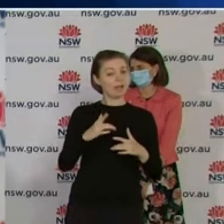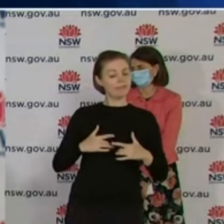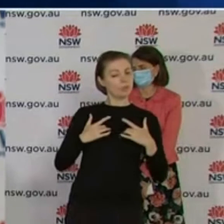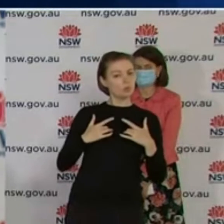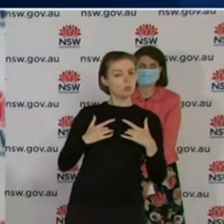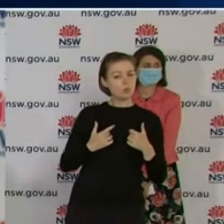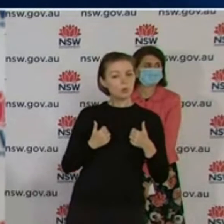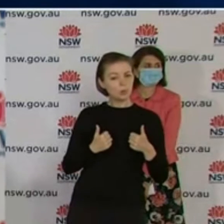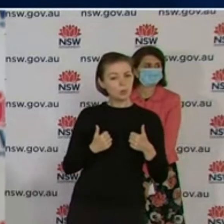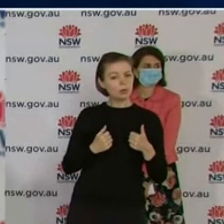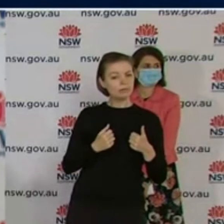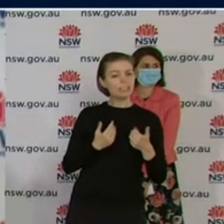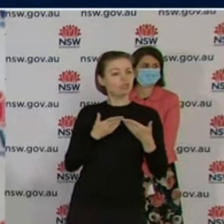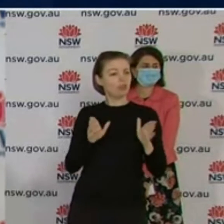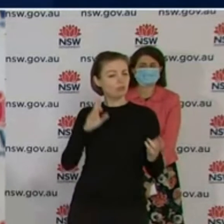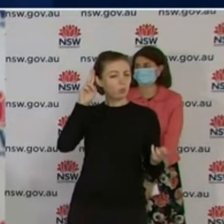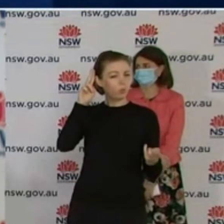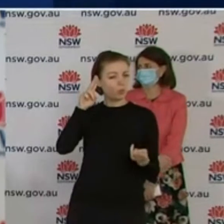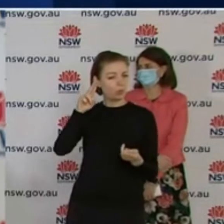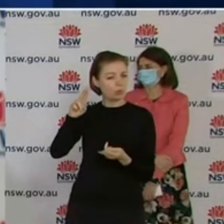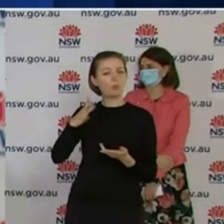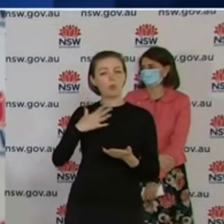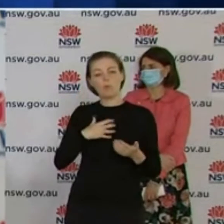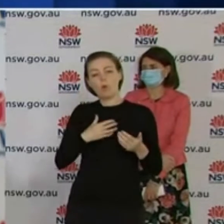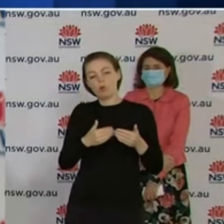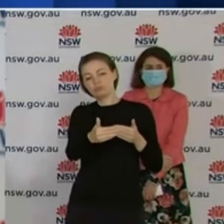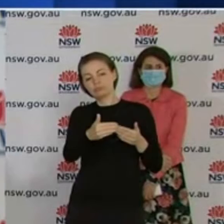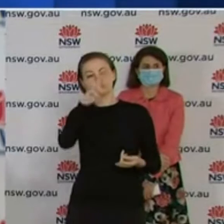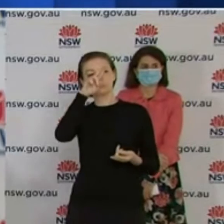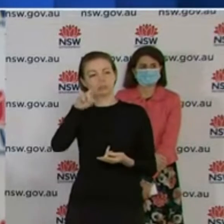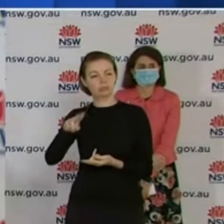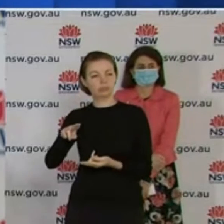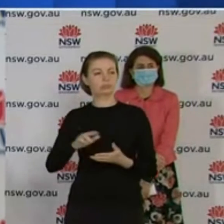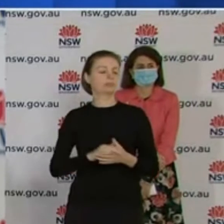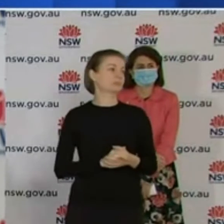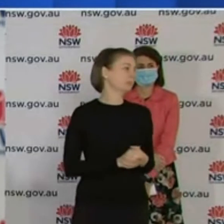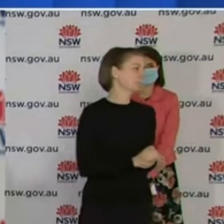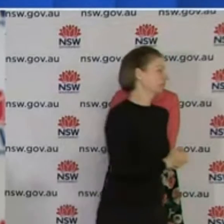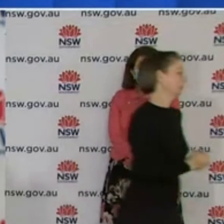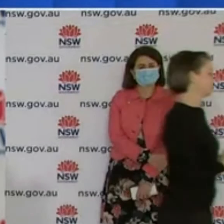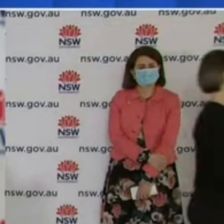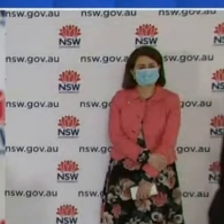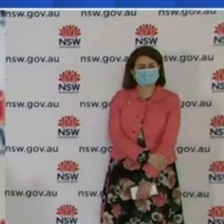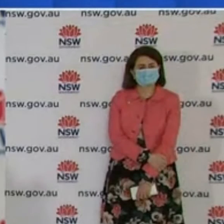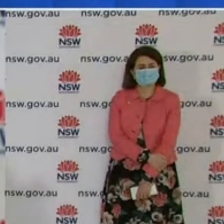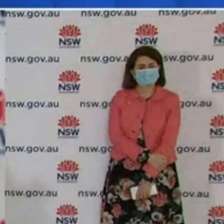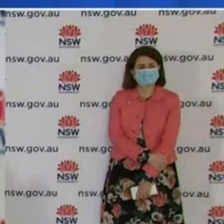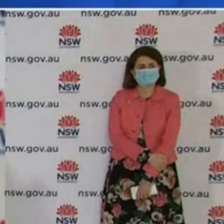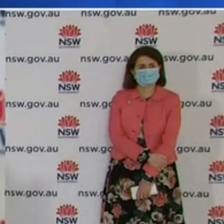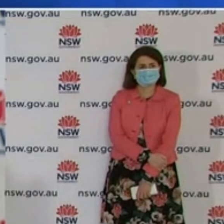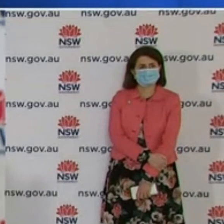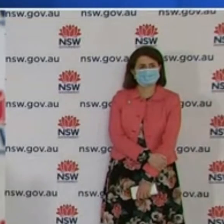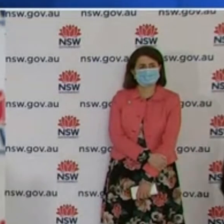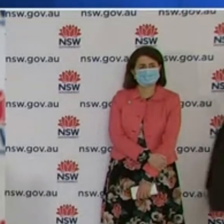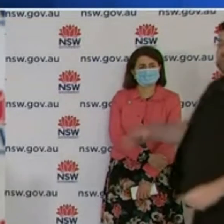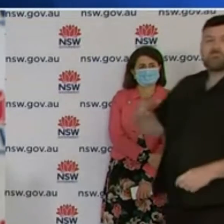encouraging, and we'd like to see further days where we're seeing reduced numbers of cases. Dr. McAnulty, the man in his 60s from northern Sydney who